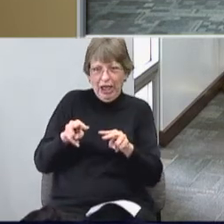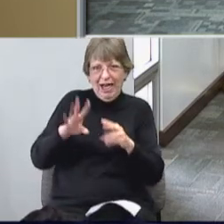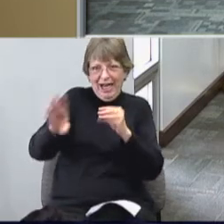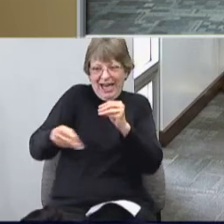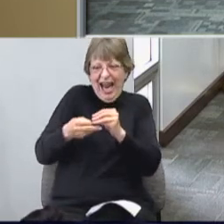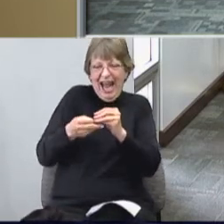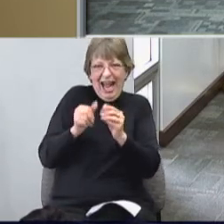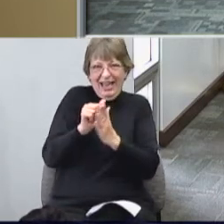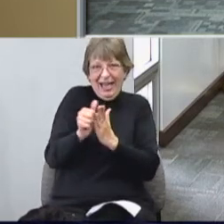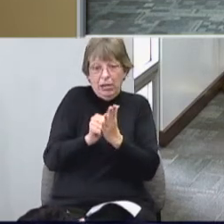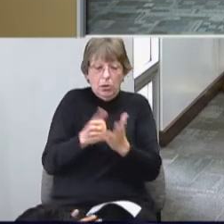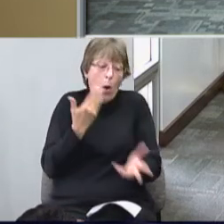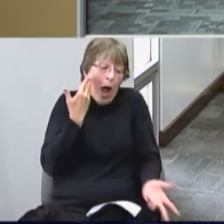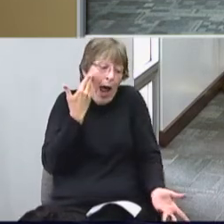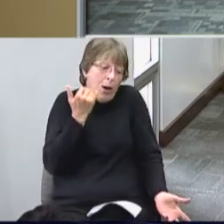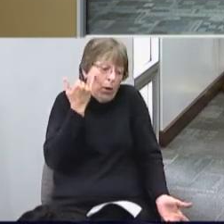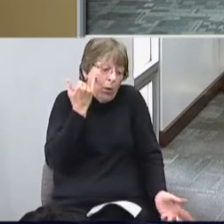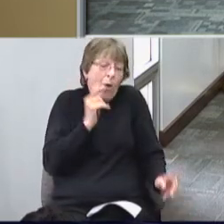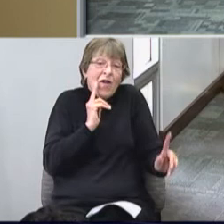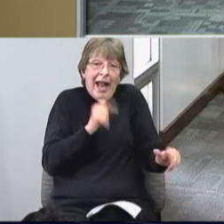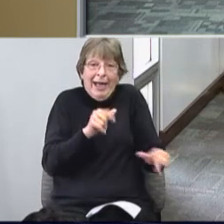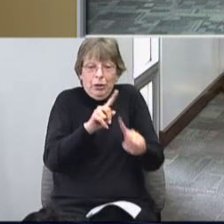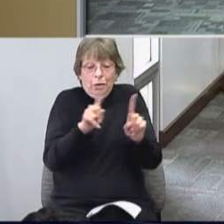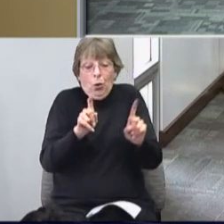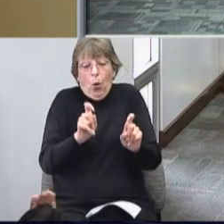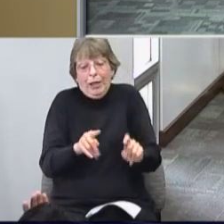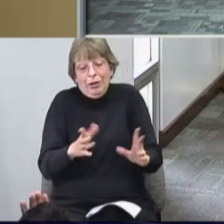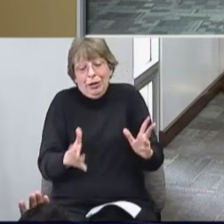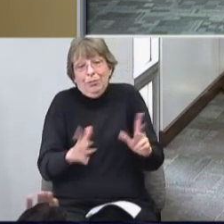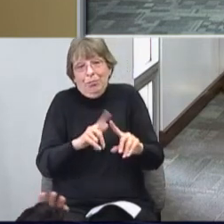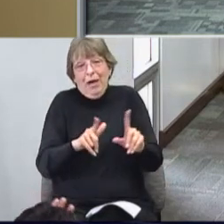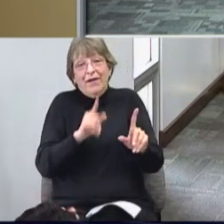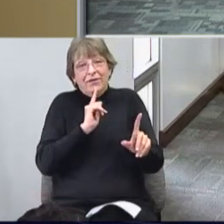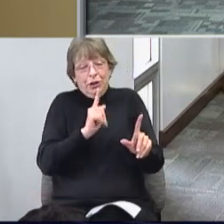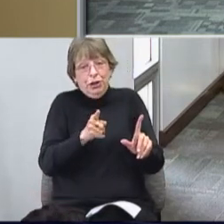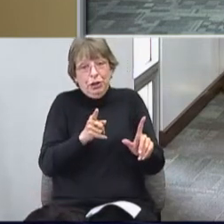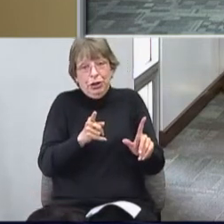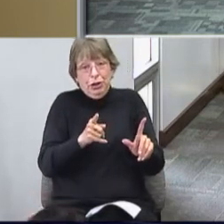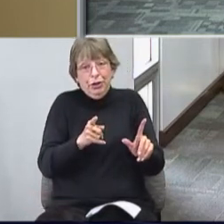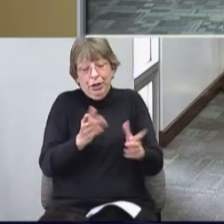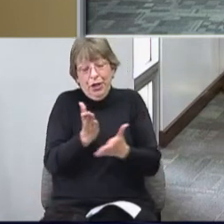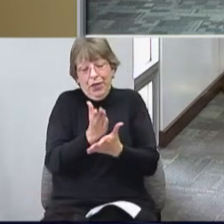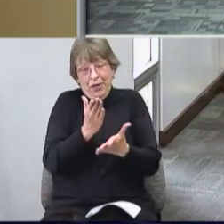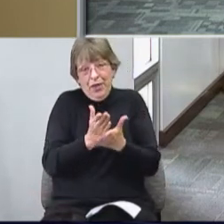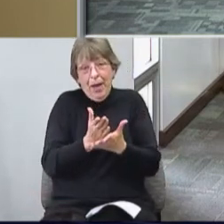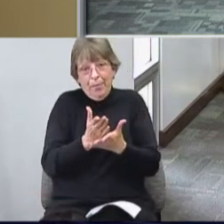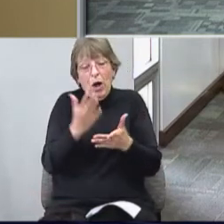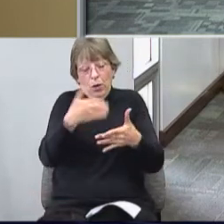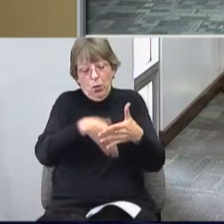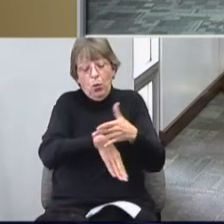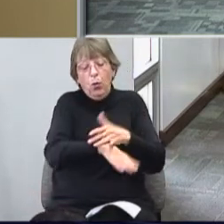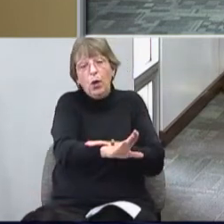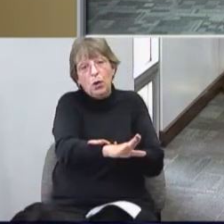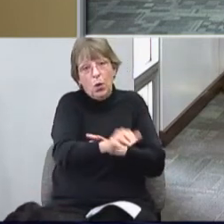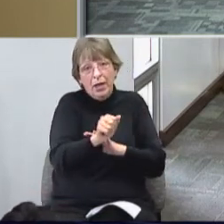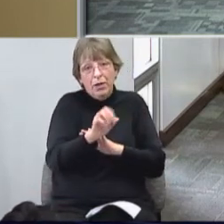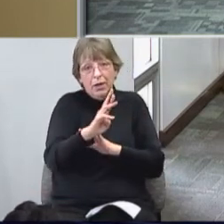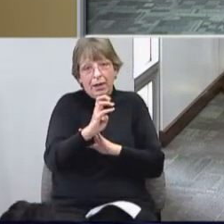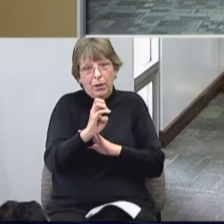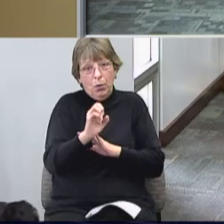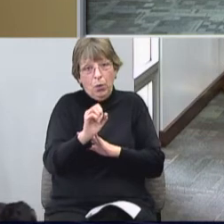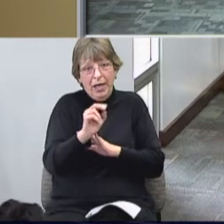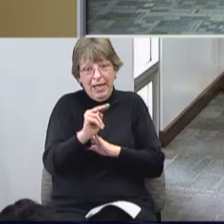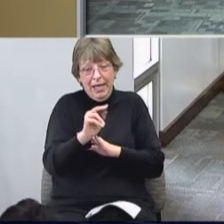I don't know if I answered your question, but certainly we would bring that component into the arena project, I think,